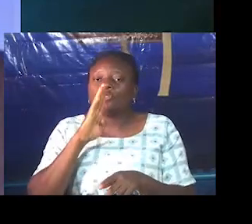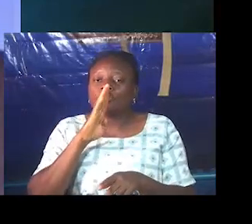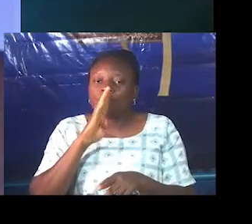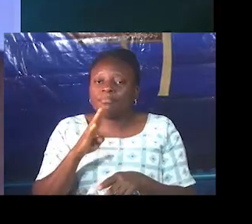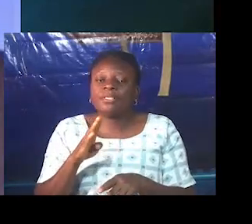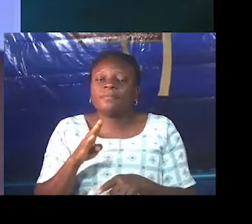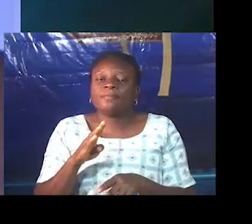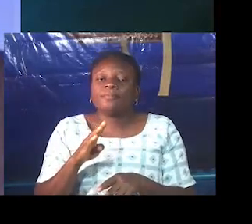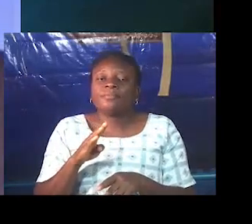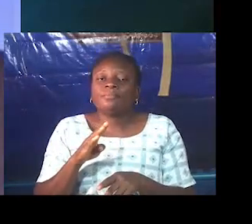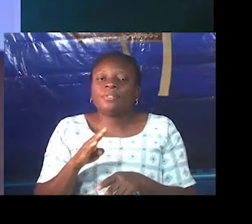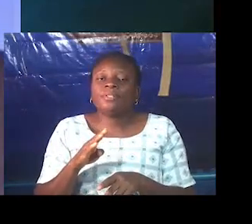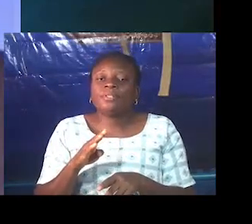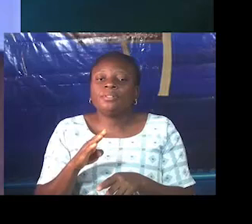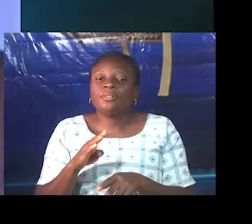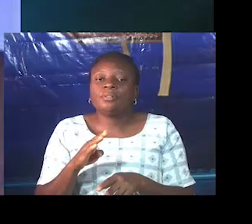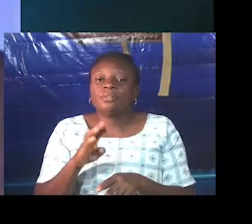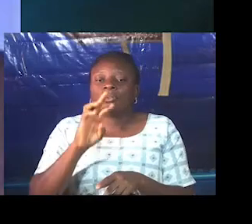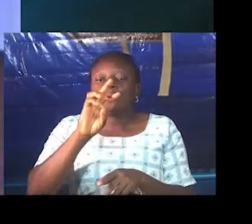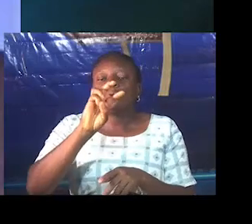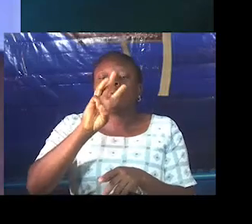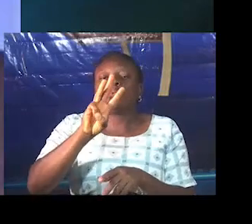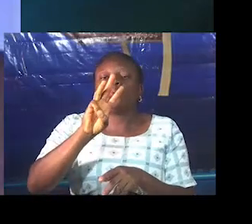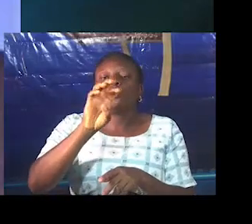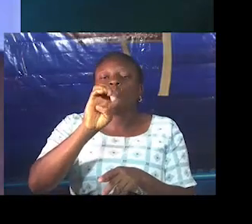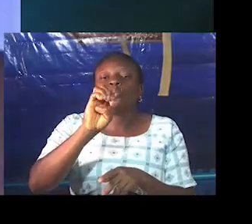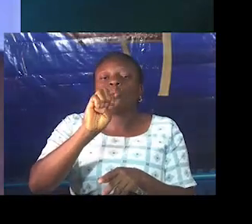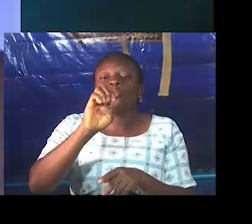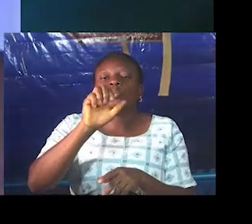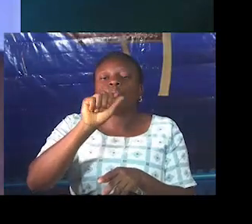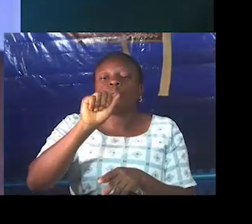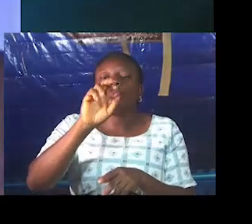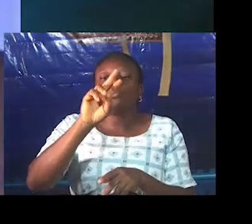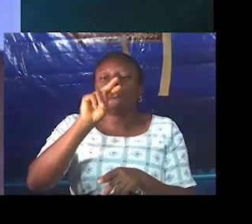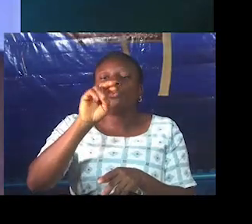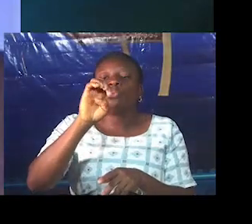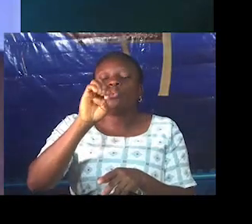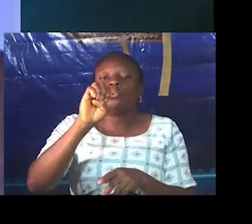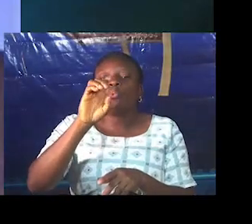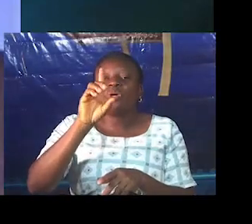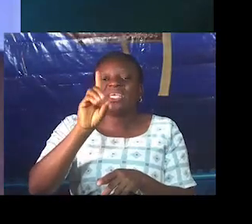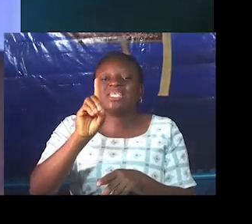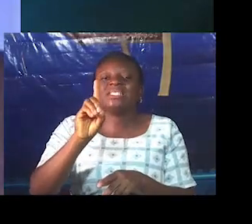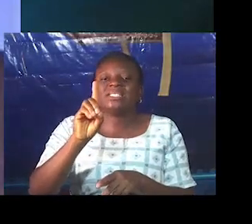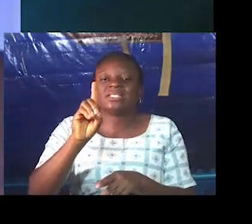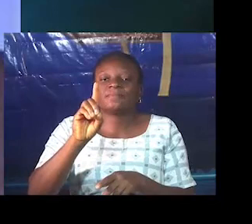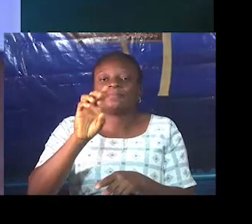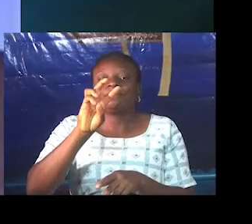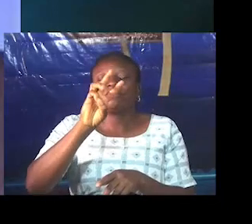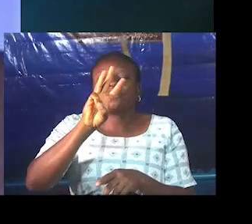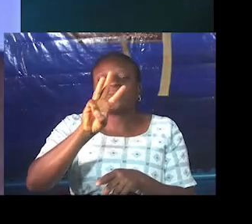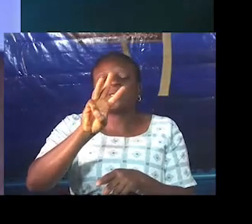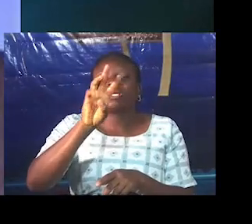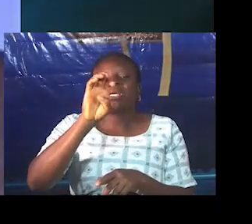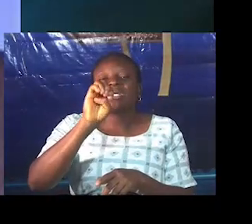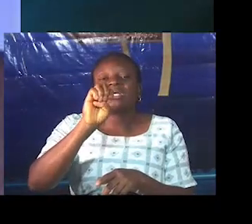his parents. We are not talking of isolating brothers from their parents before you marry them. That's not what I've